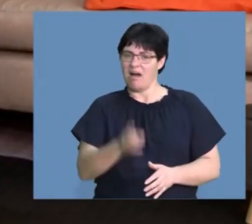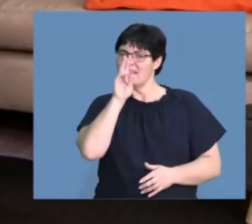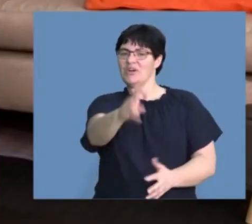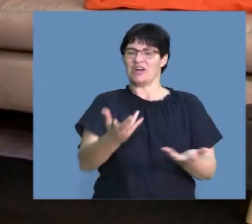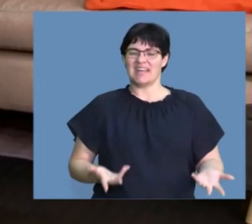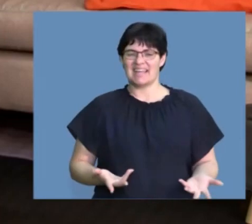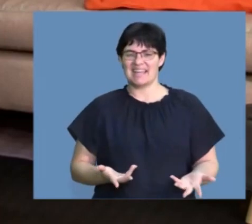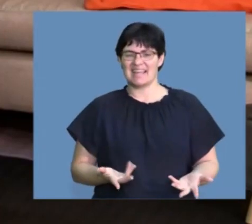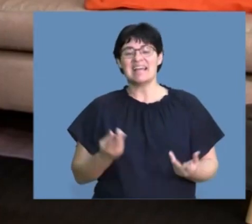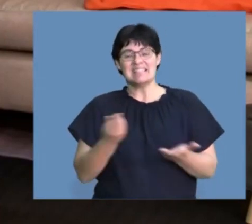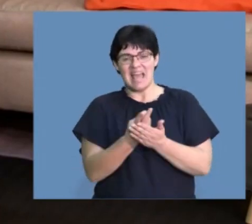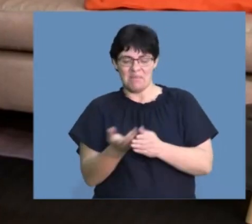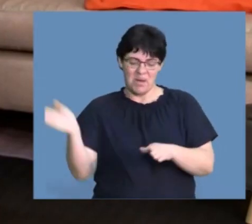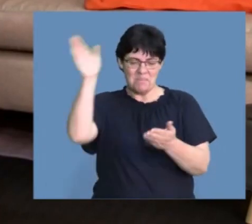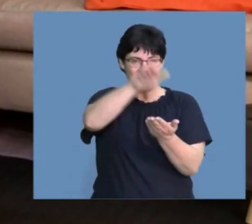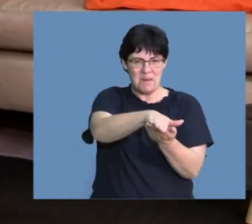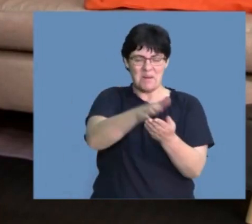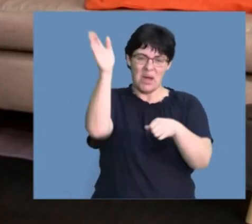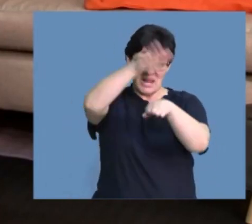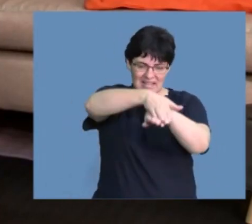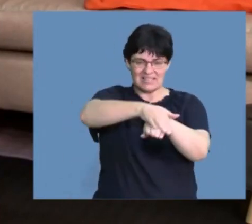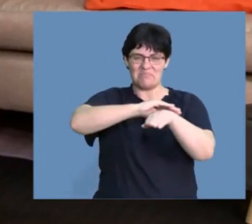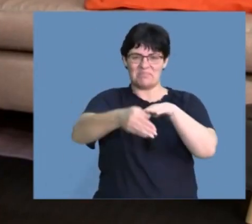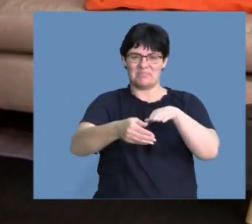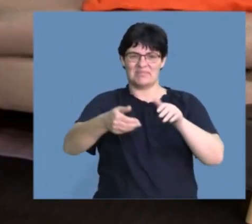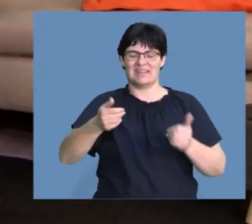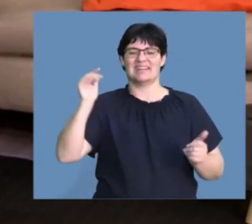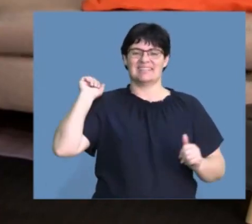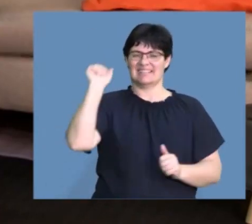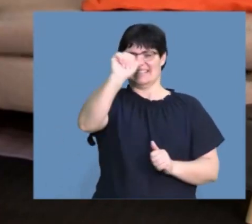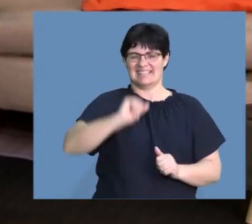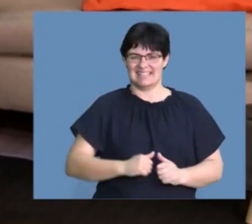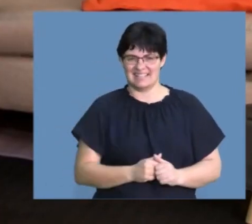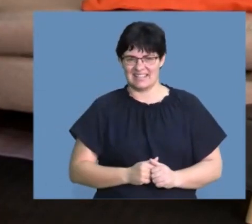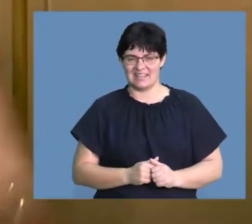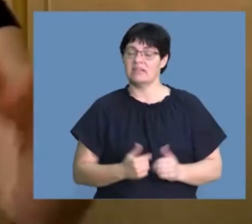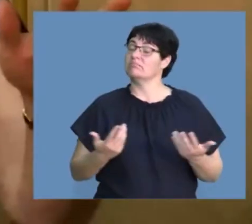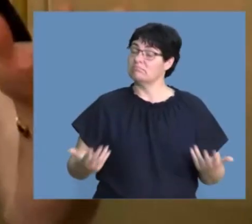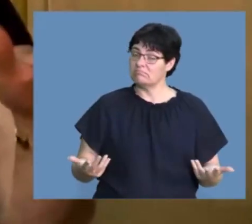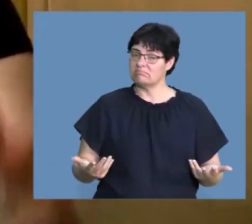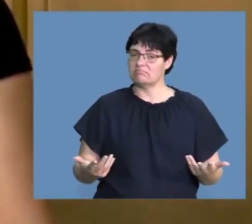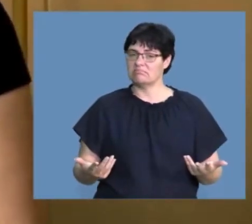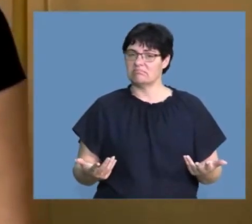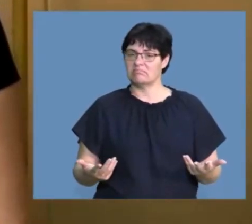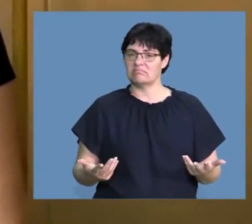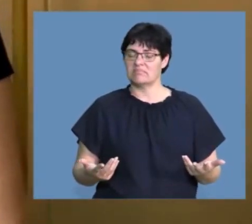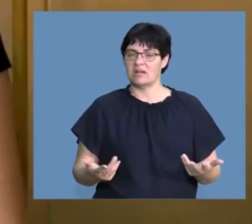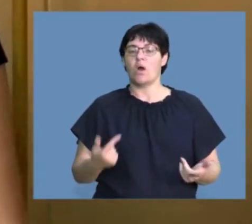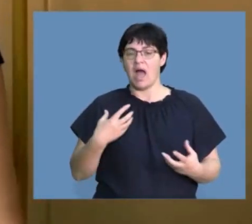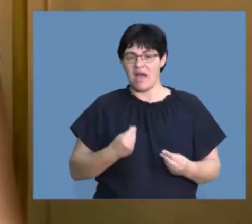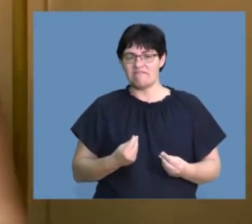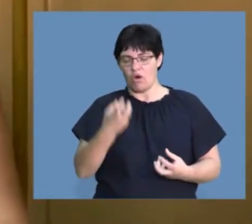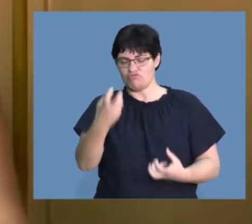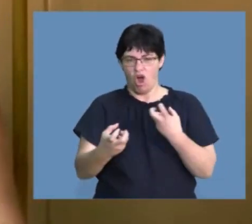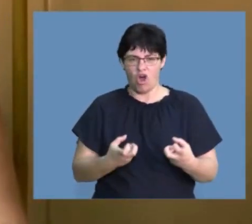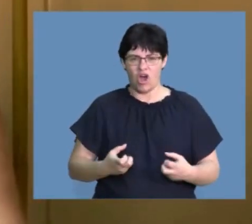Look at that! And we can put the lid on. Yo! Okay, so when we put in our